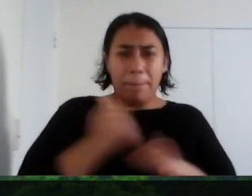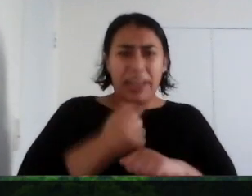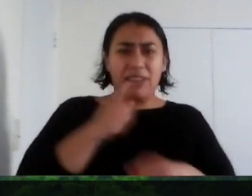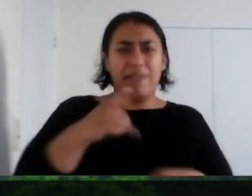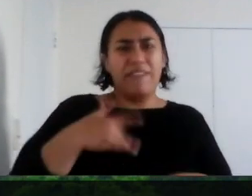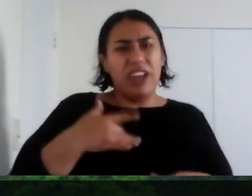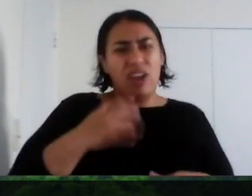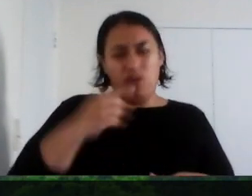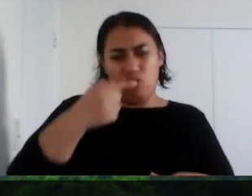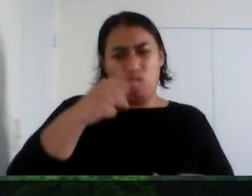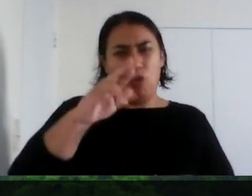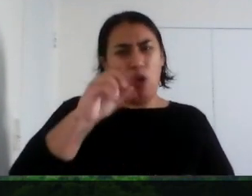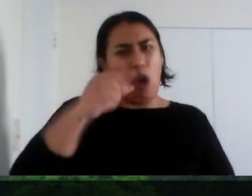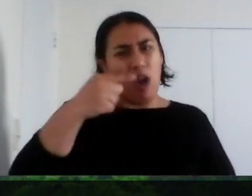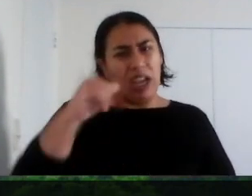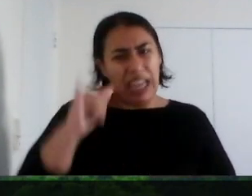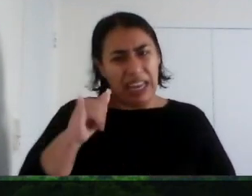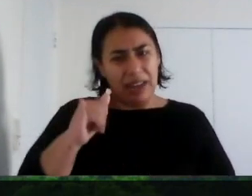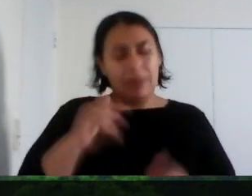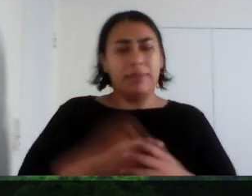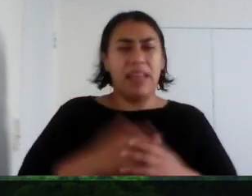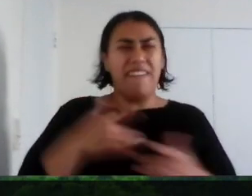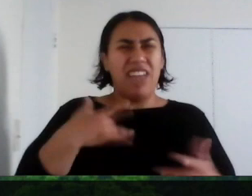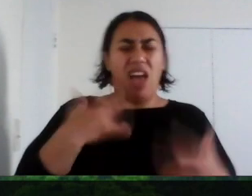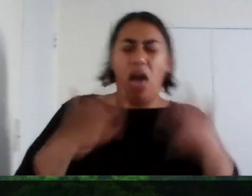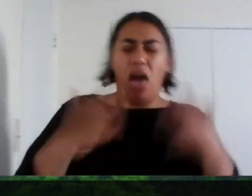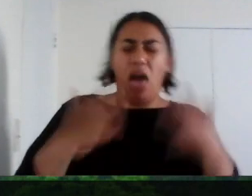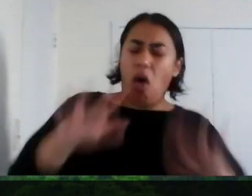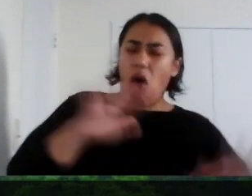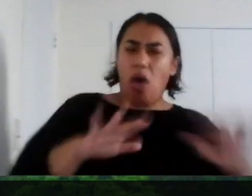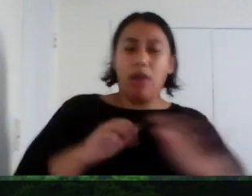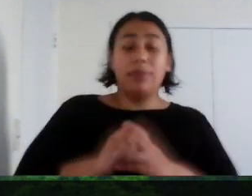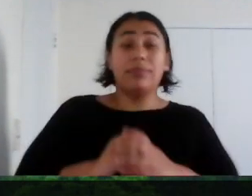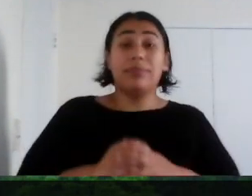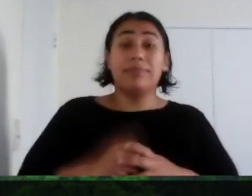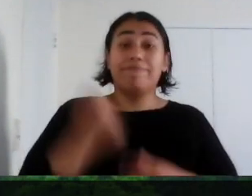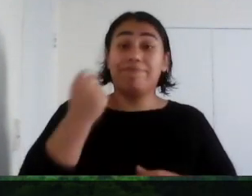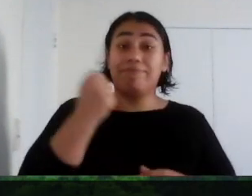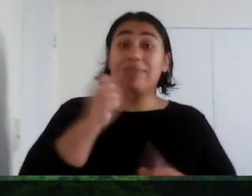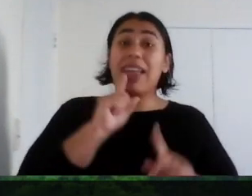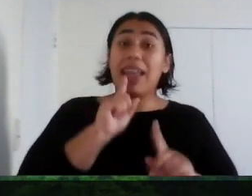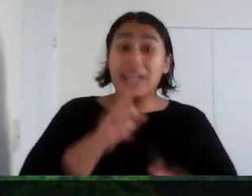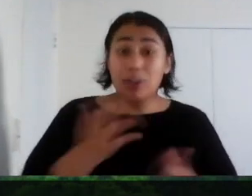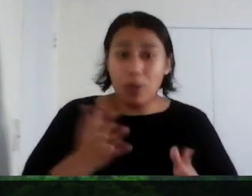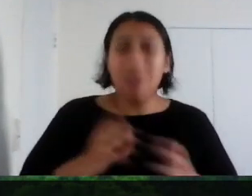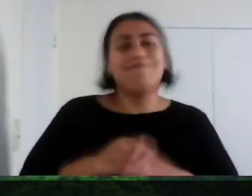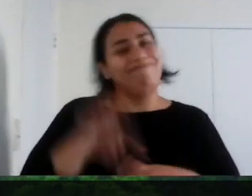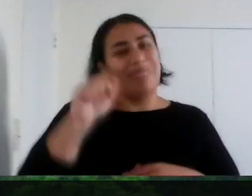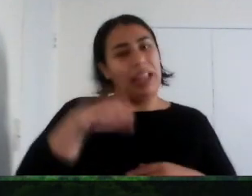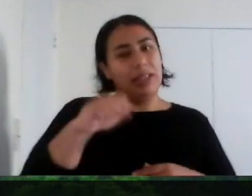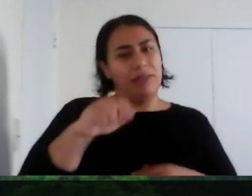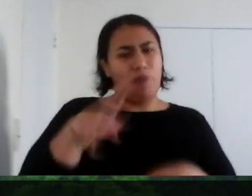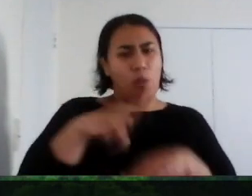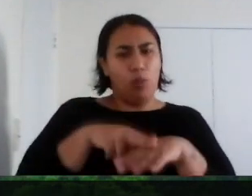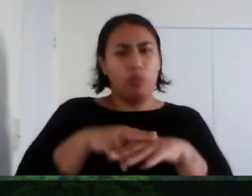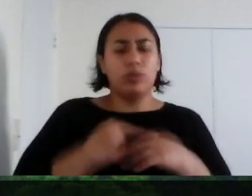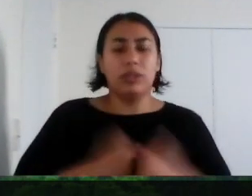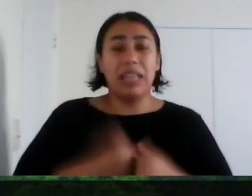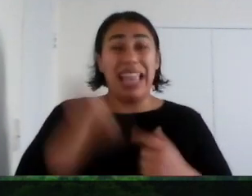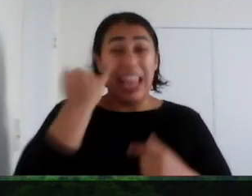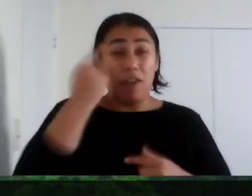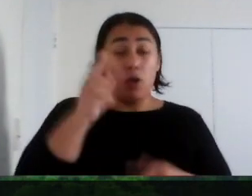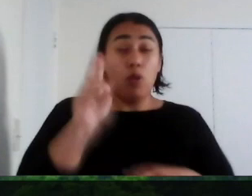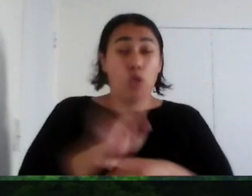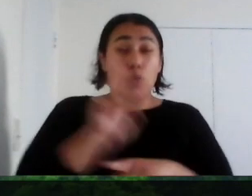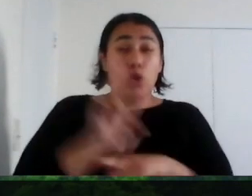question we got is, can cannabis make you feel groggy in the morning like other sleep medications? And it can be if either